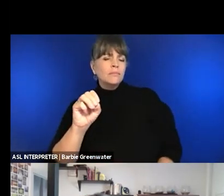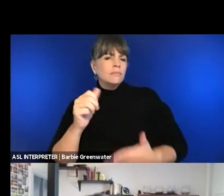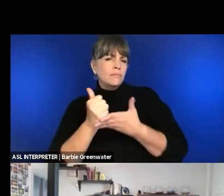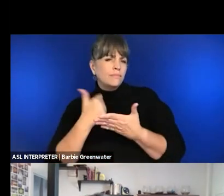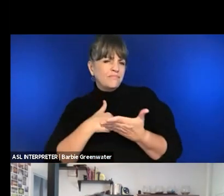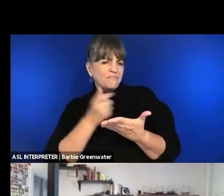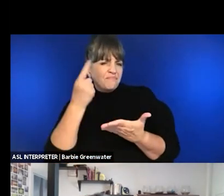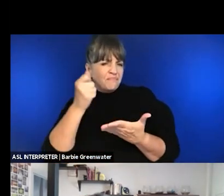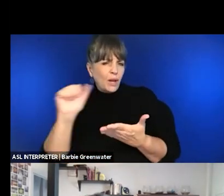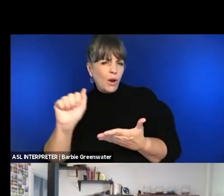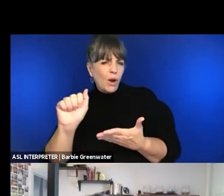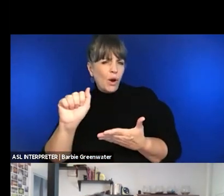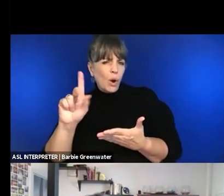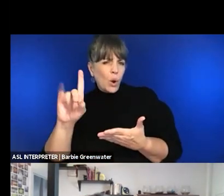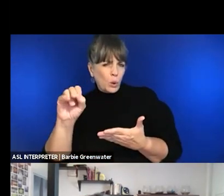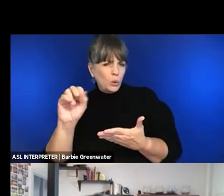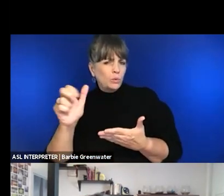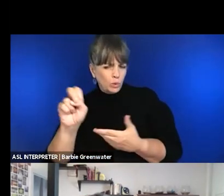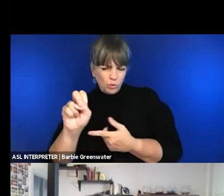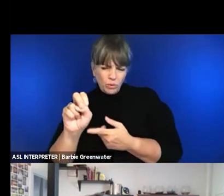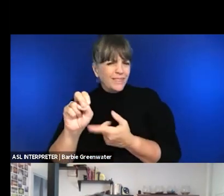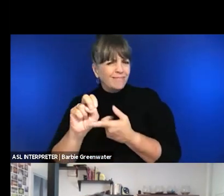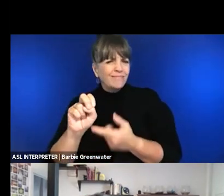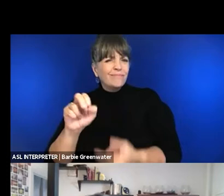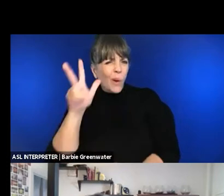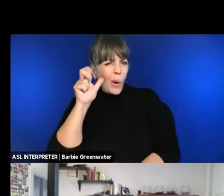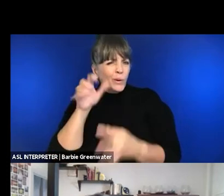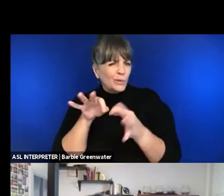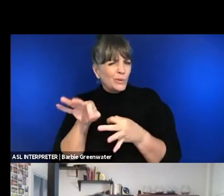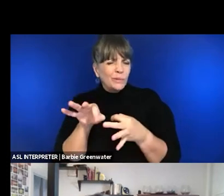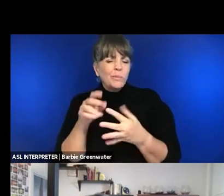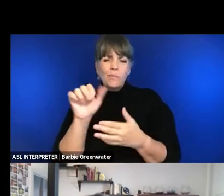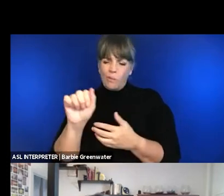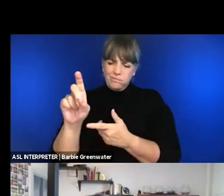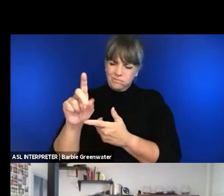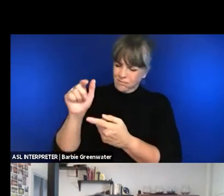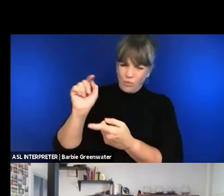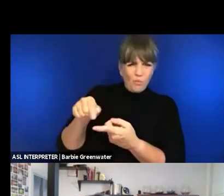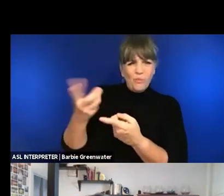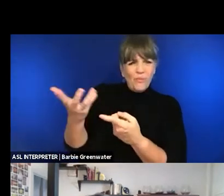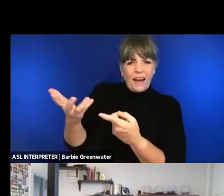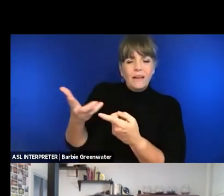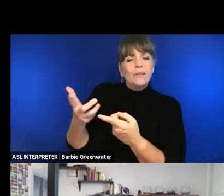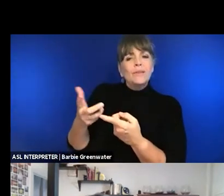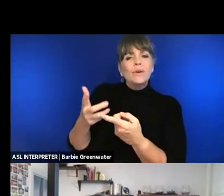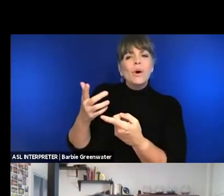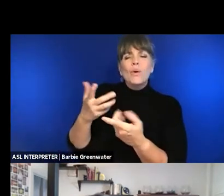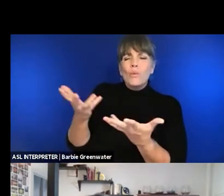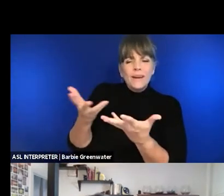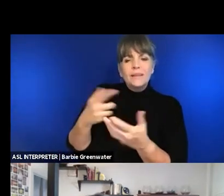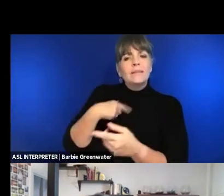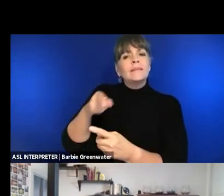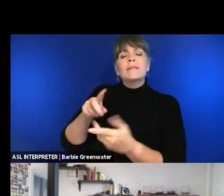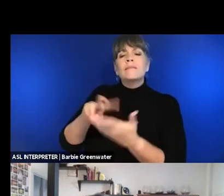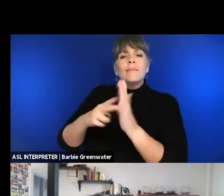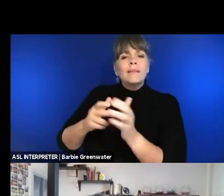you are a user of audio description. Can you explain what it is, why you find it beneficial, and how do you even know that audio